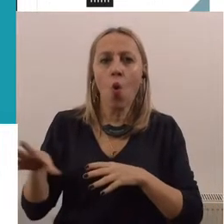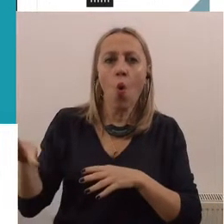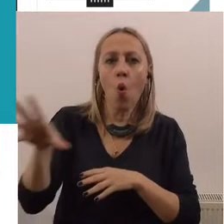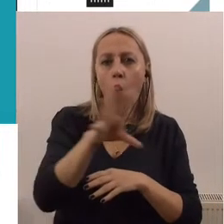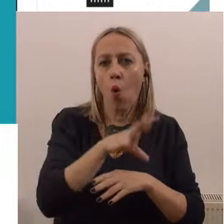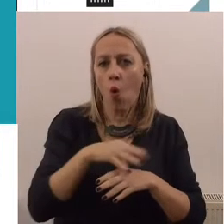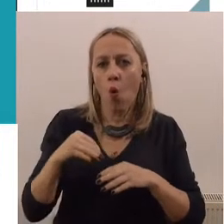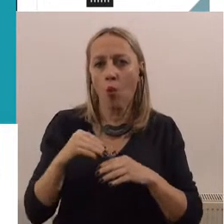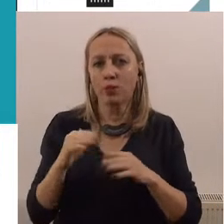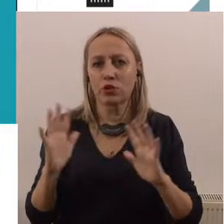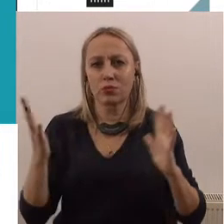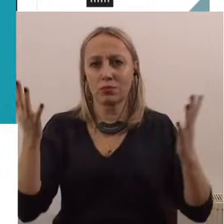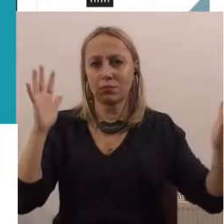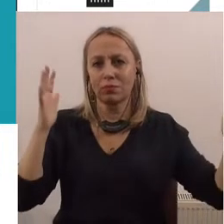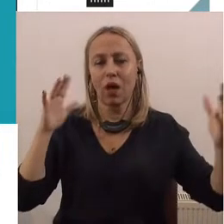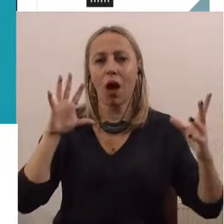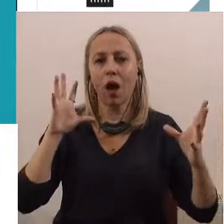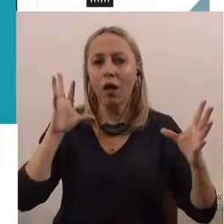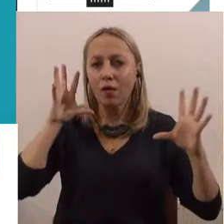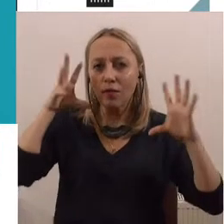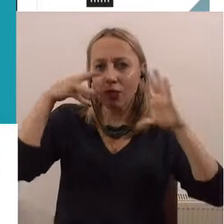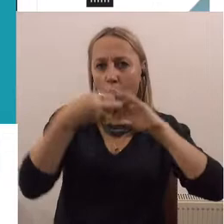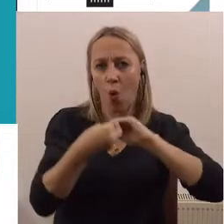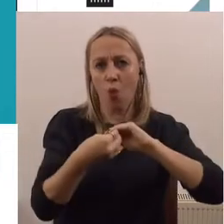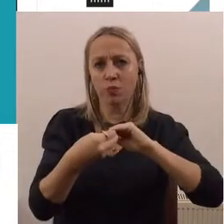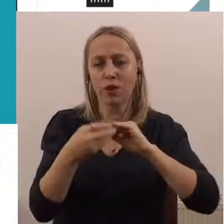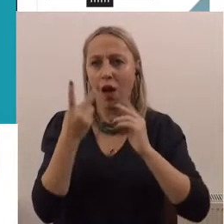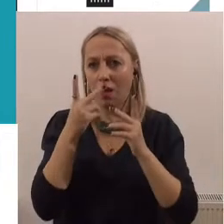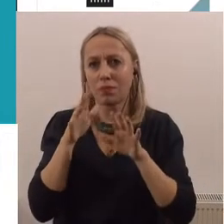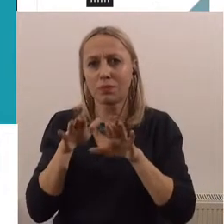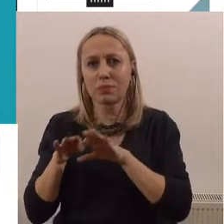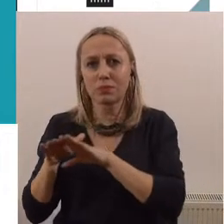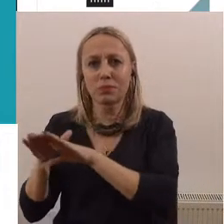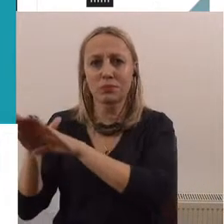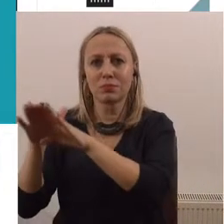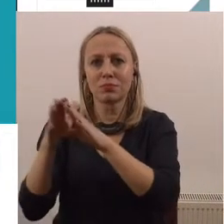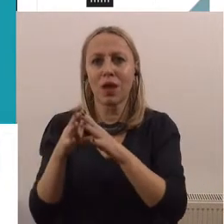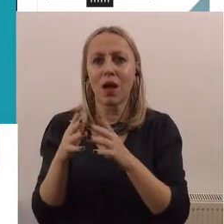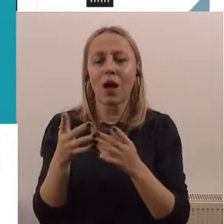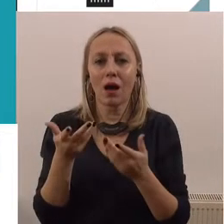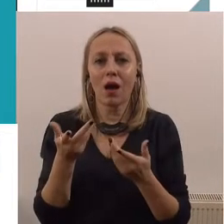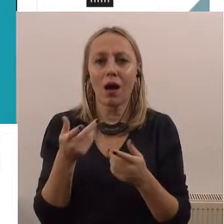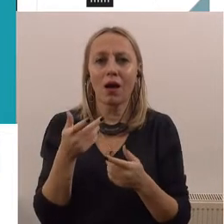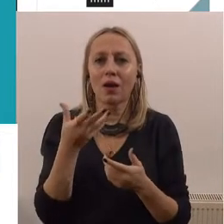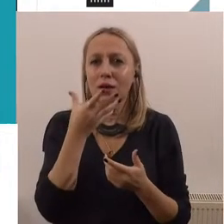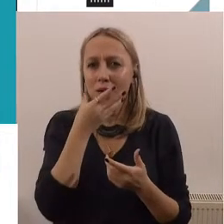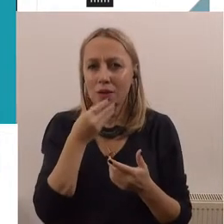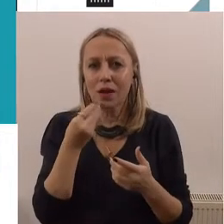So yeah, some picture from inside,